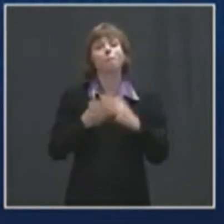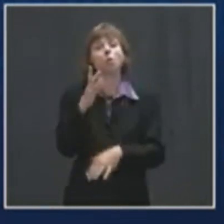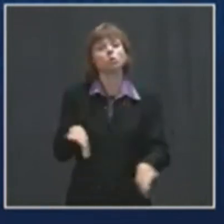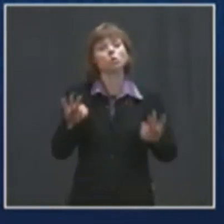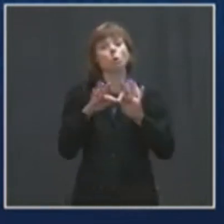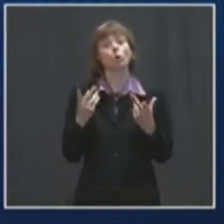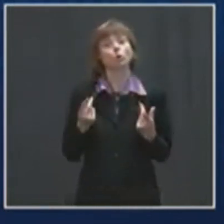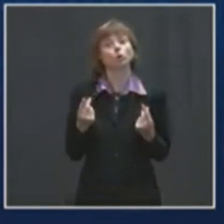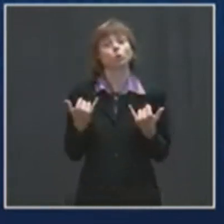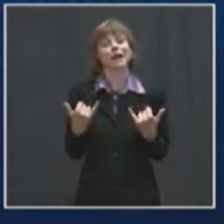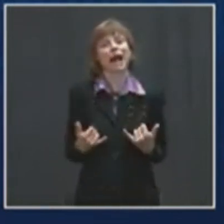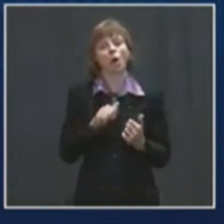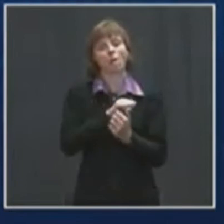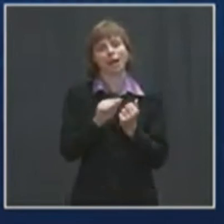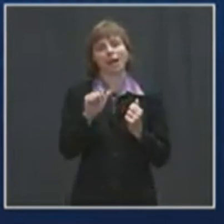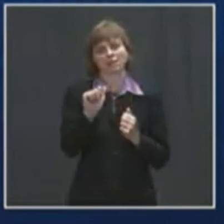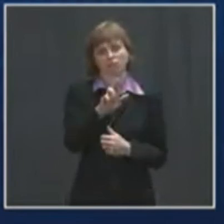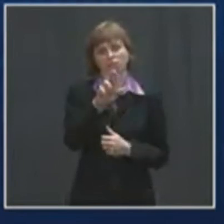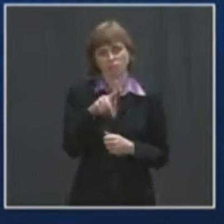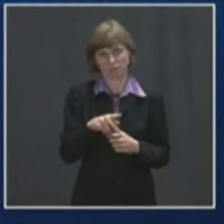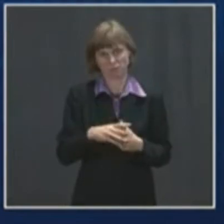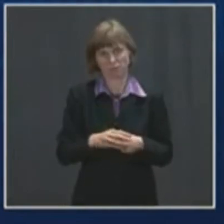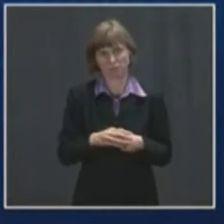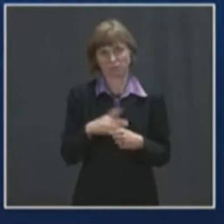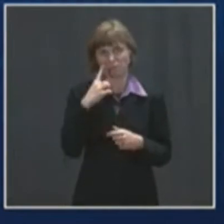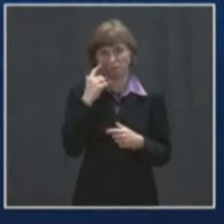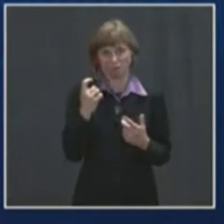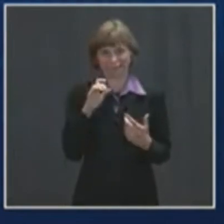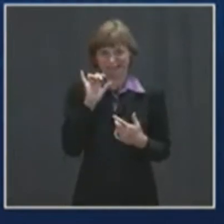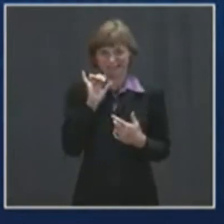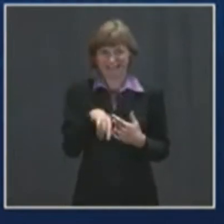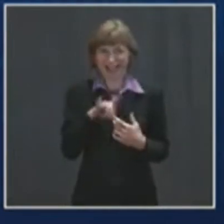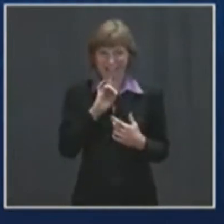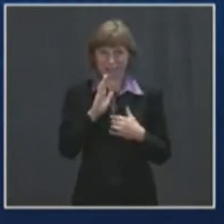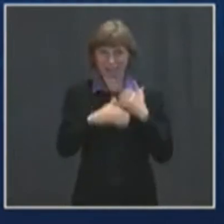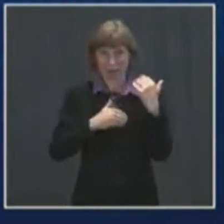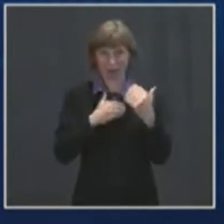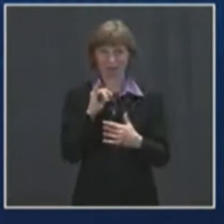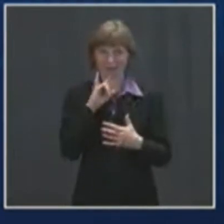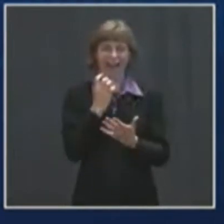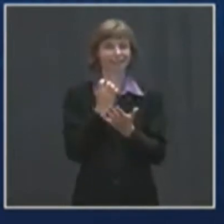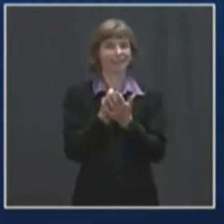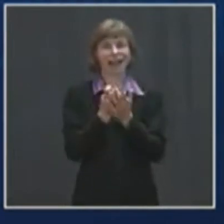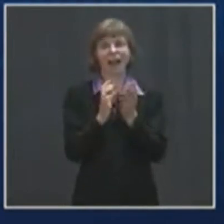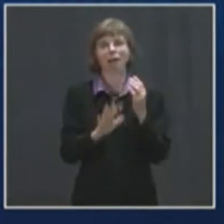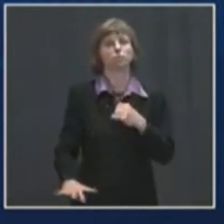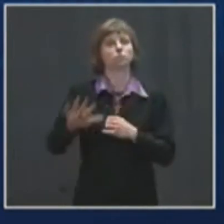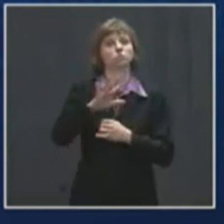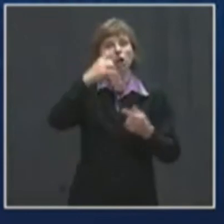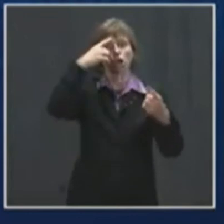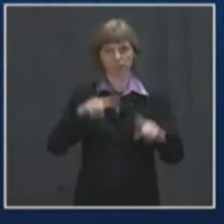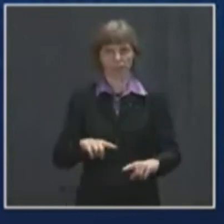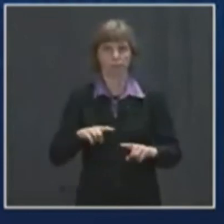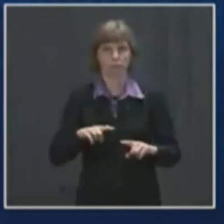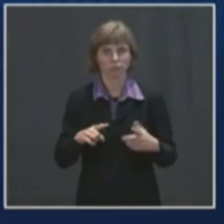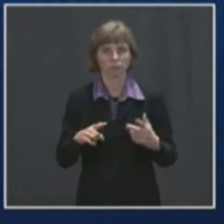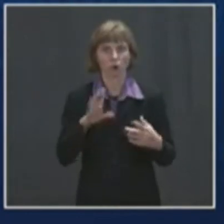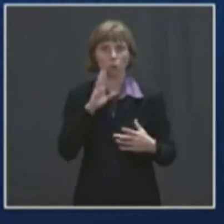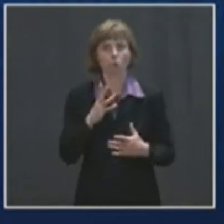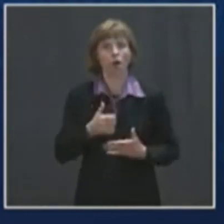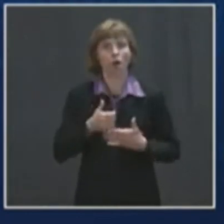pass the American Rescue Plan, because that is a step that economists across the board have said would help